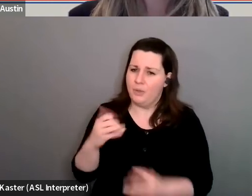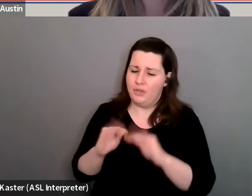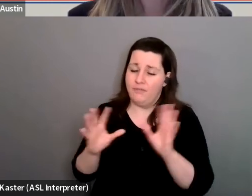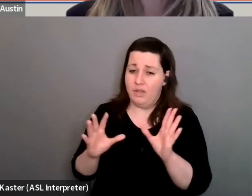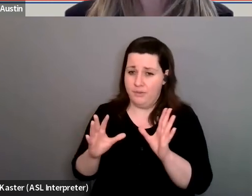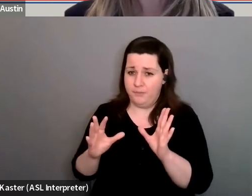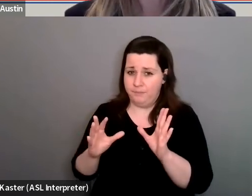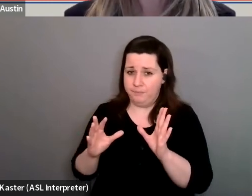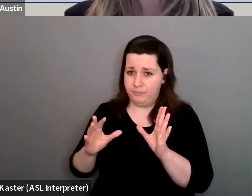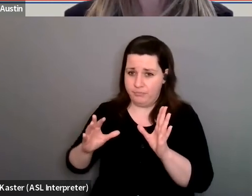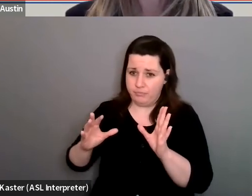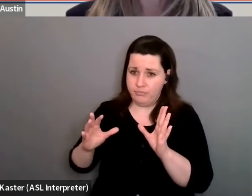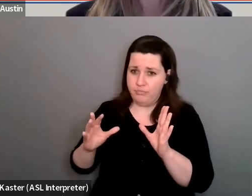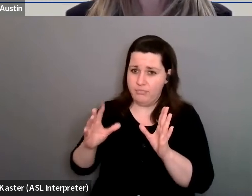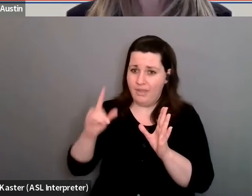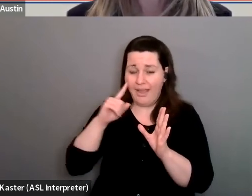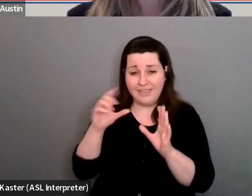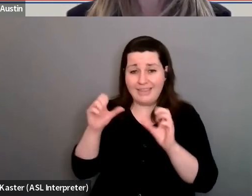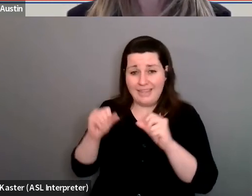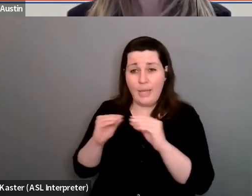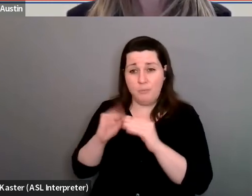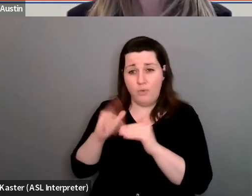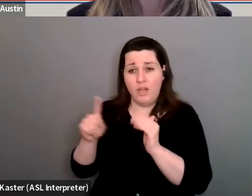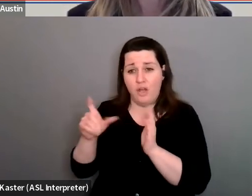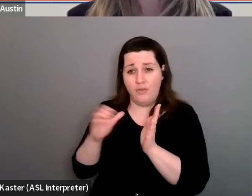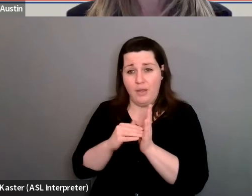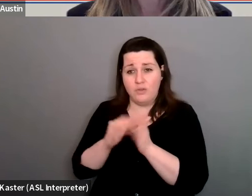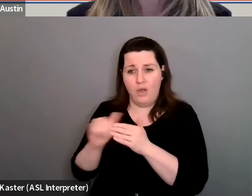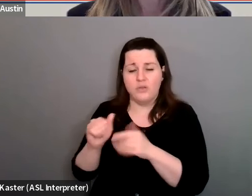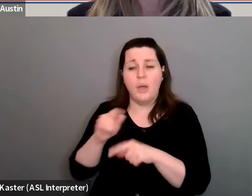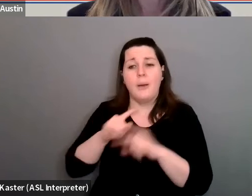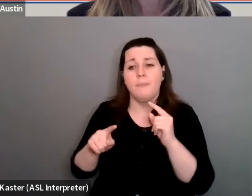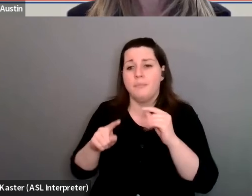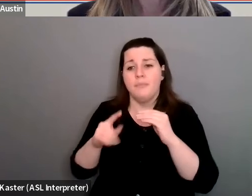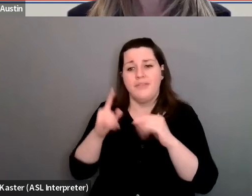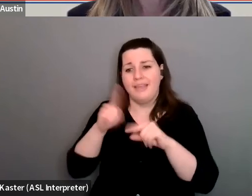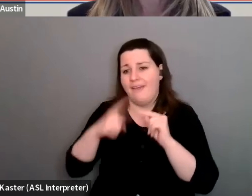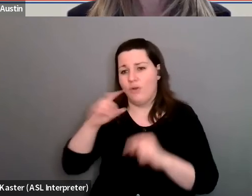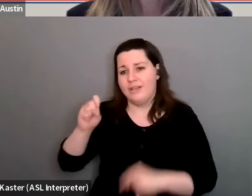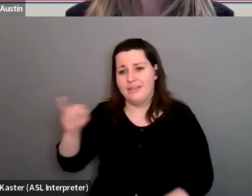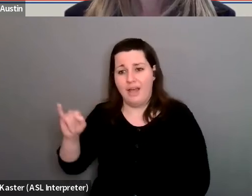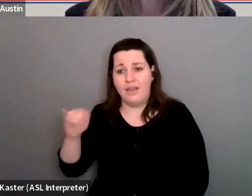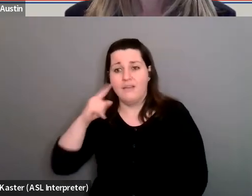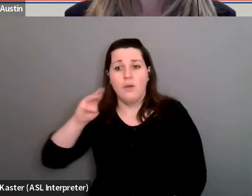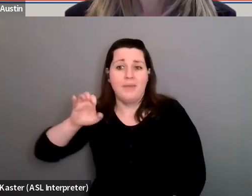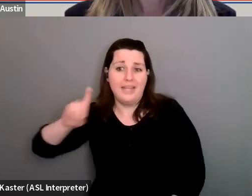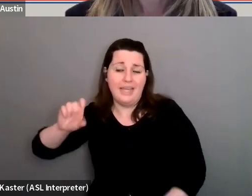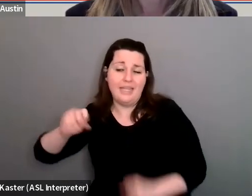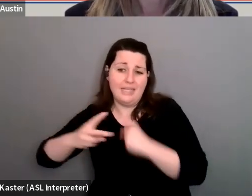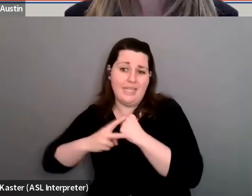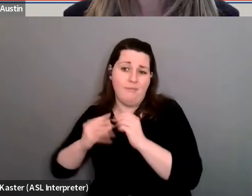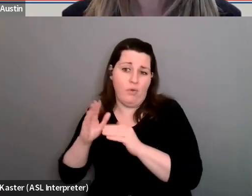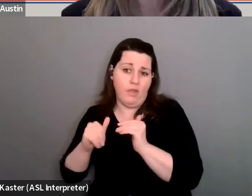my understanding that they can go over. It's just not go over that 102 for SSI. For Medicaid, you can have more in the account. You can save more than